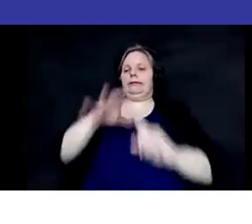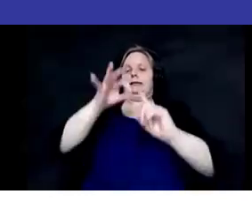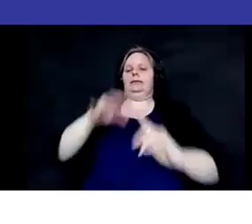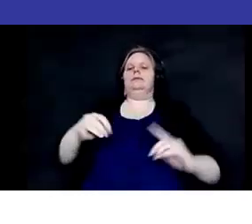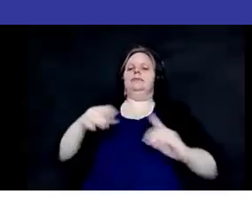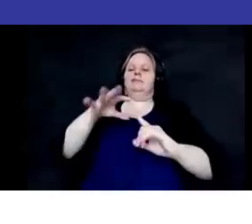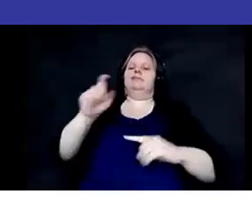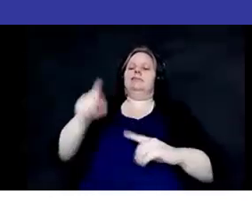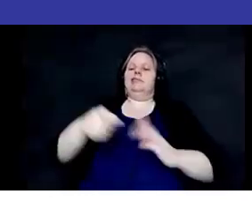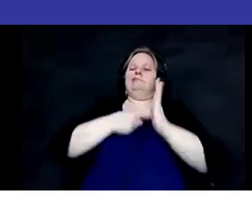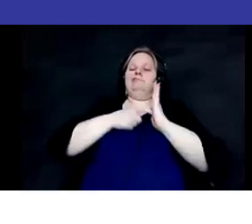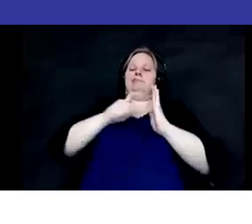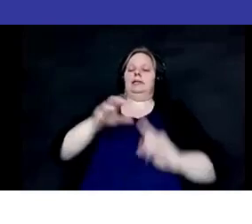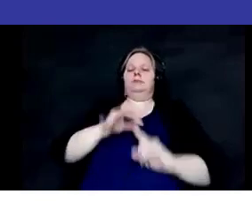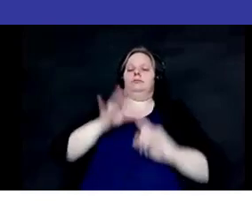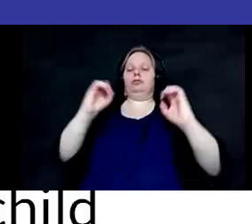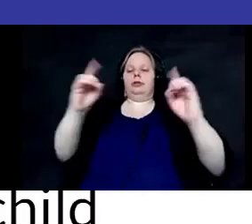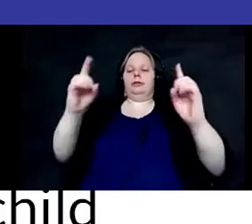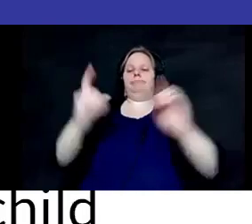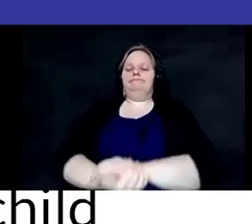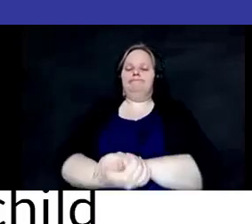instruction.